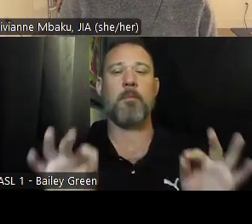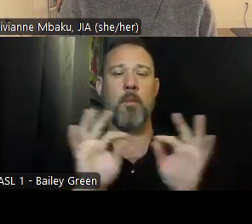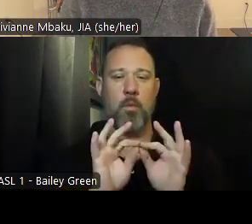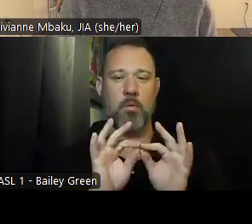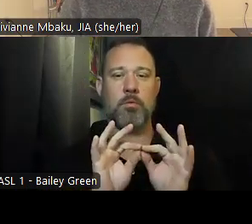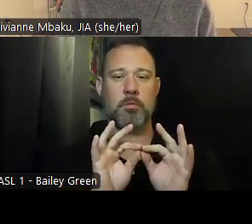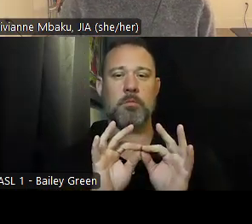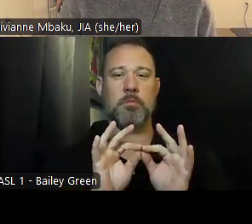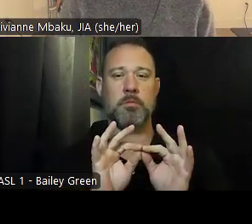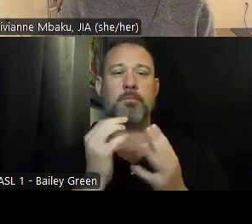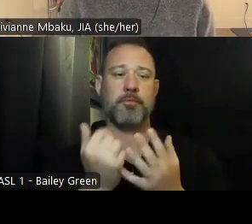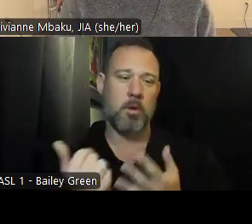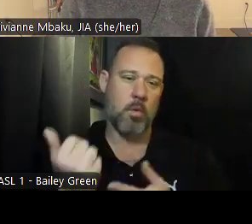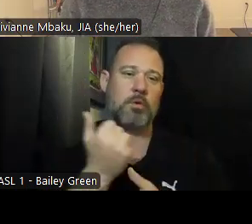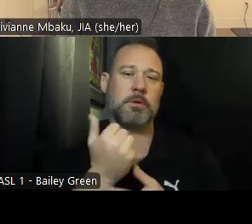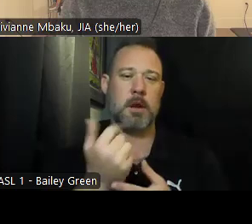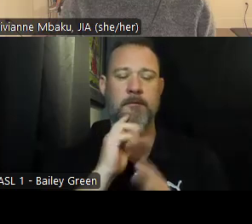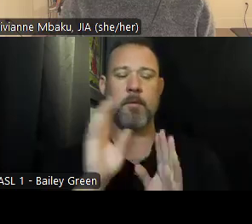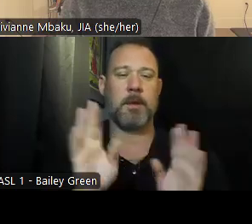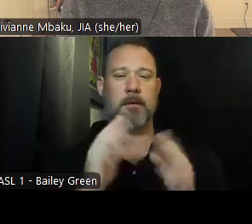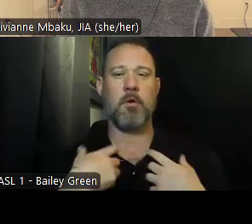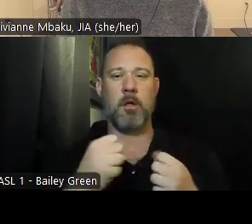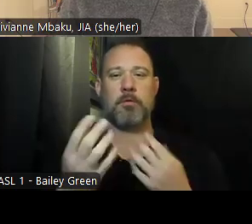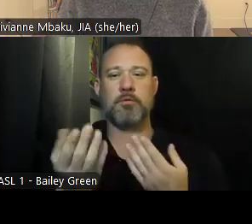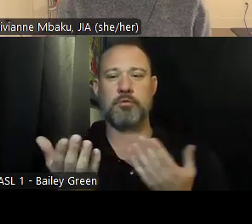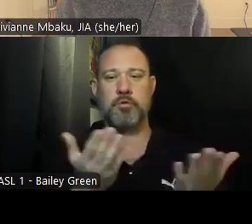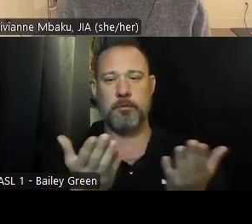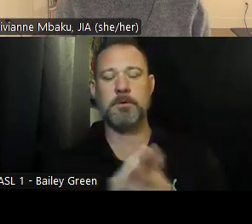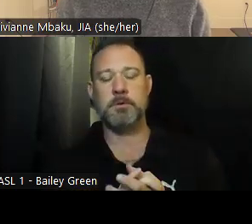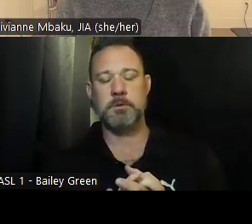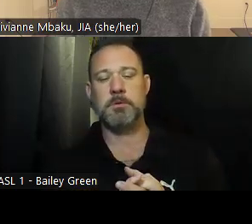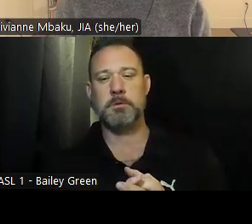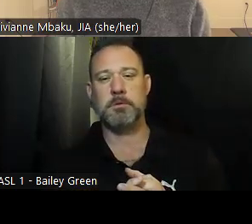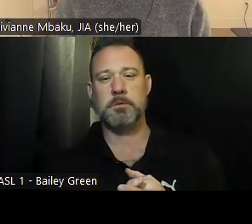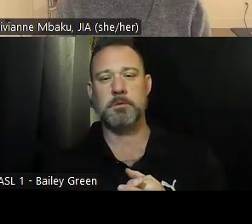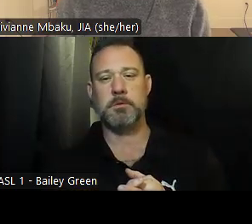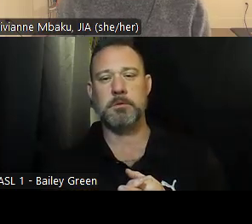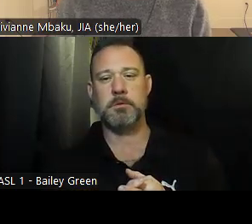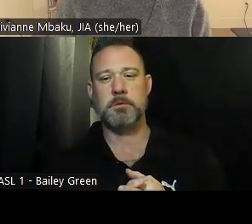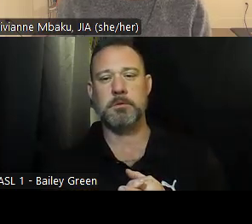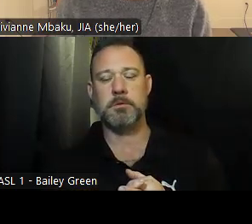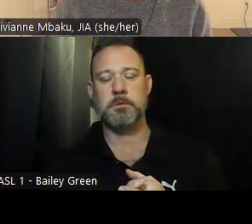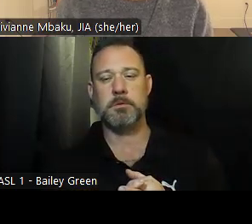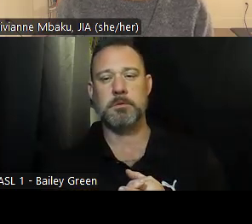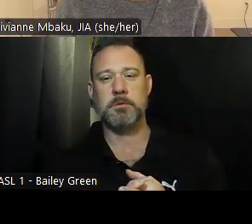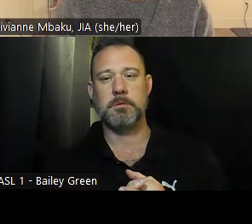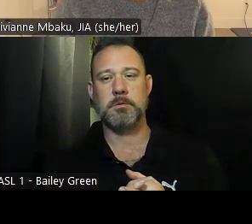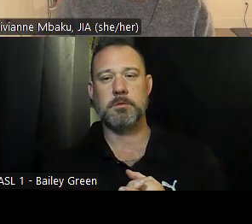are prioritized for behavioral health services. Next slide.